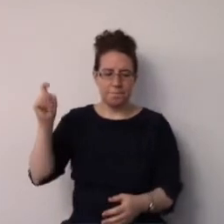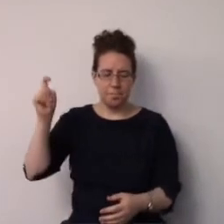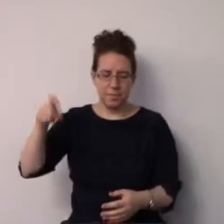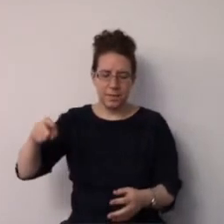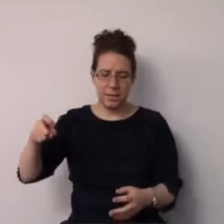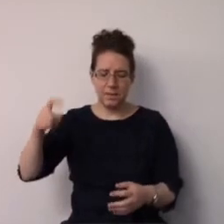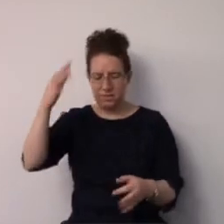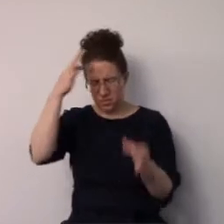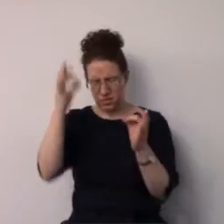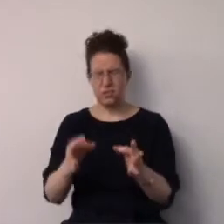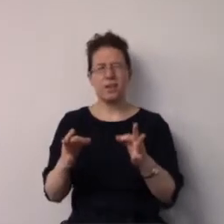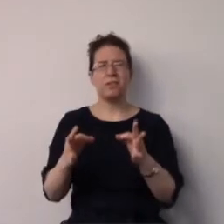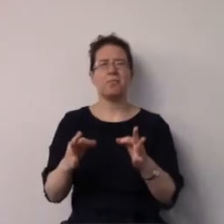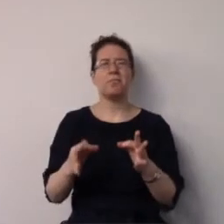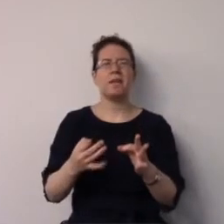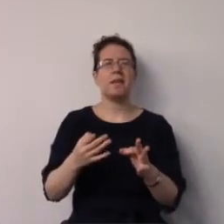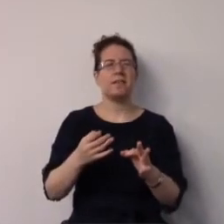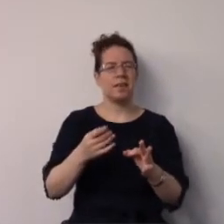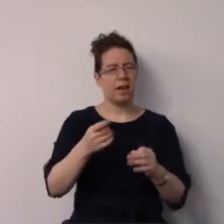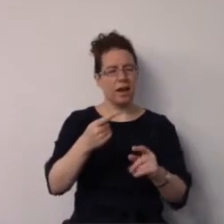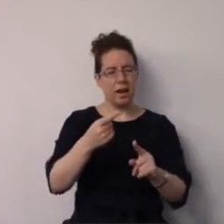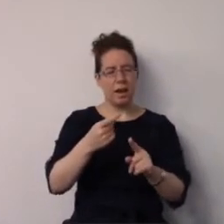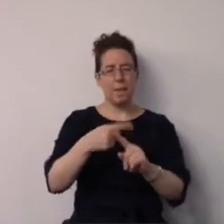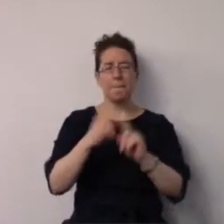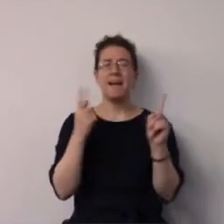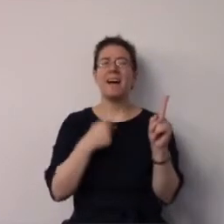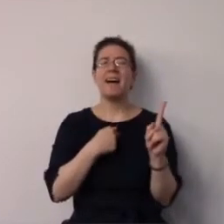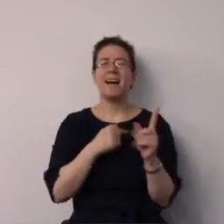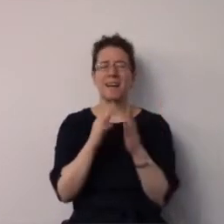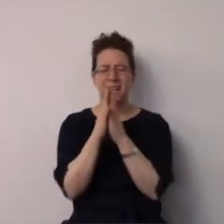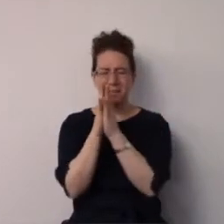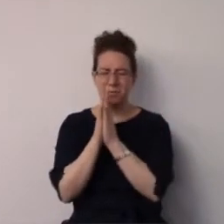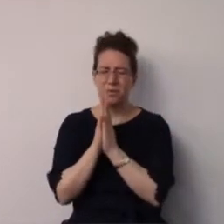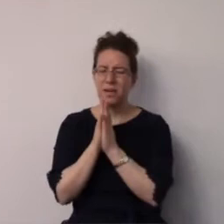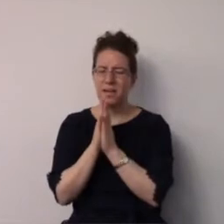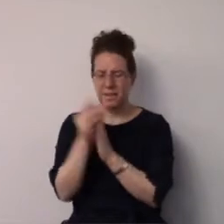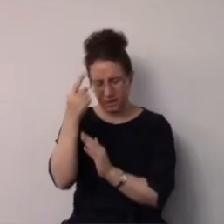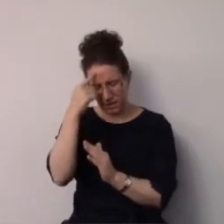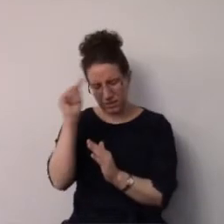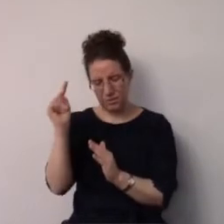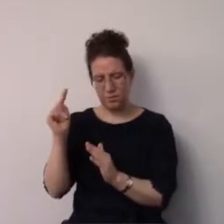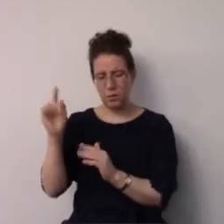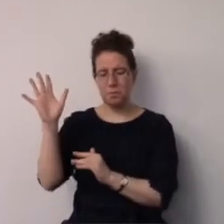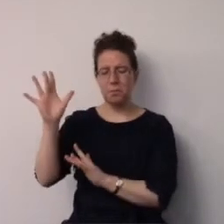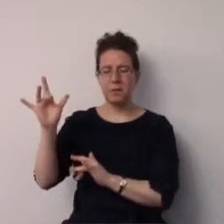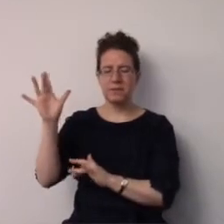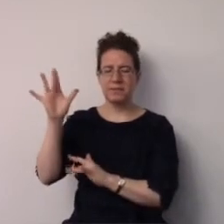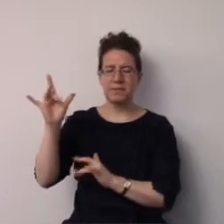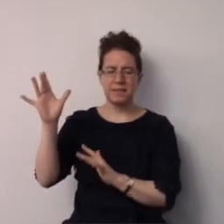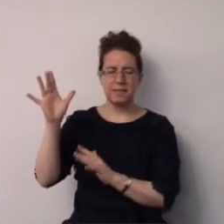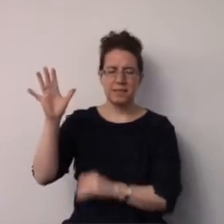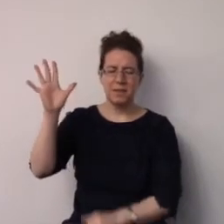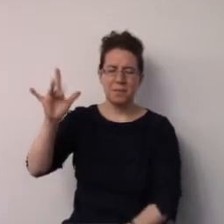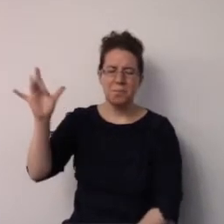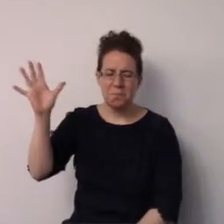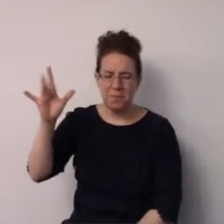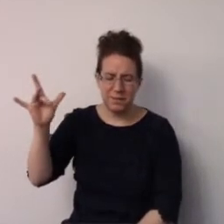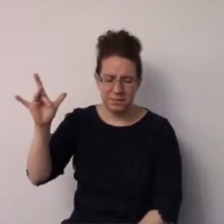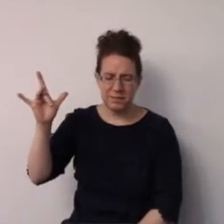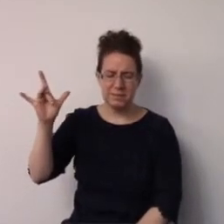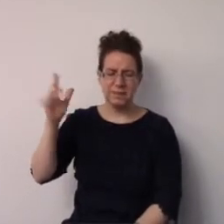grace. I speak grace to every individual here, Jesus. I speak grace over my brothers